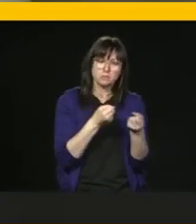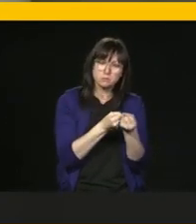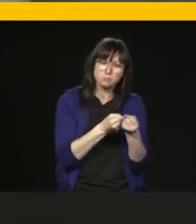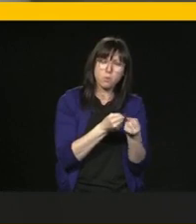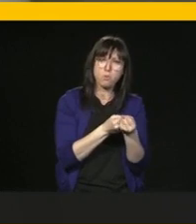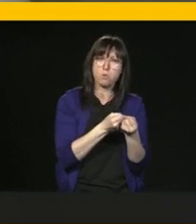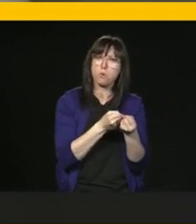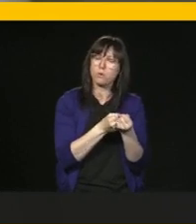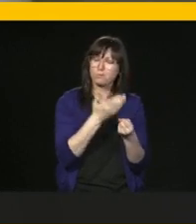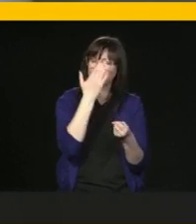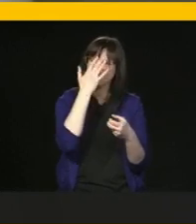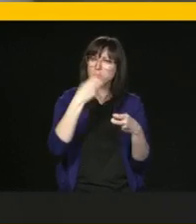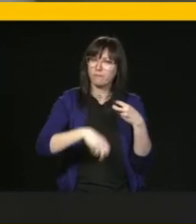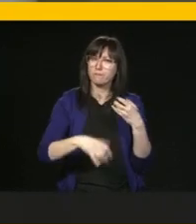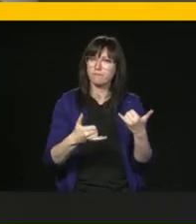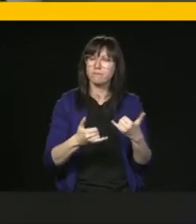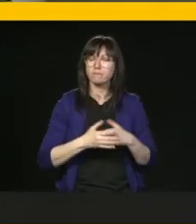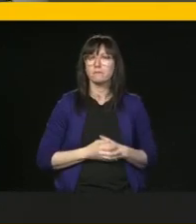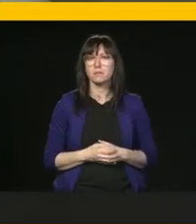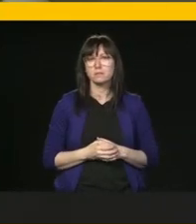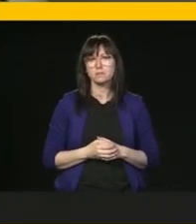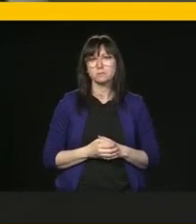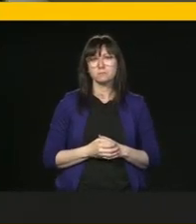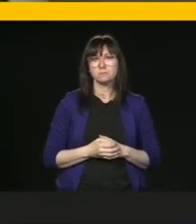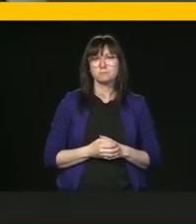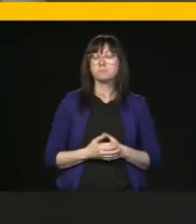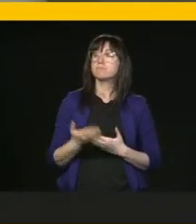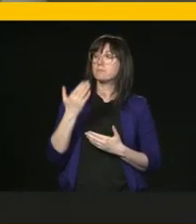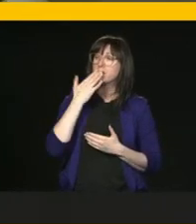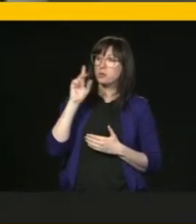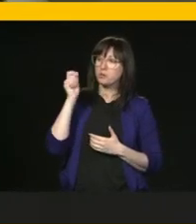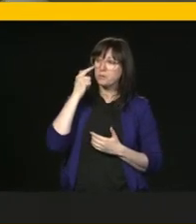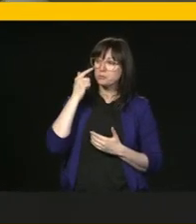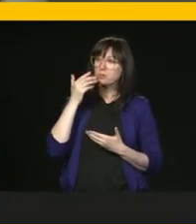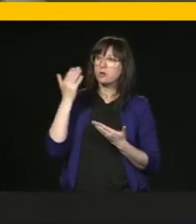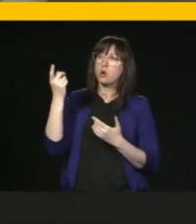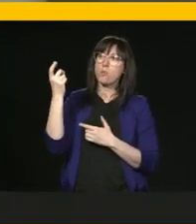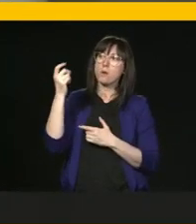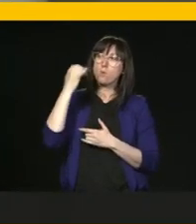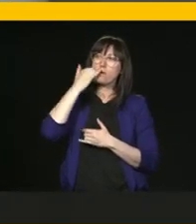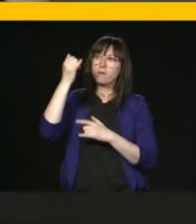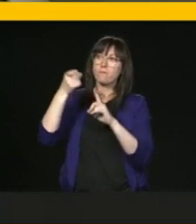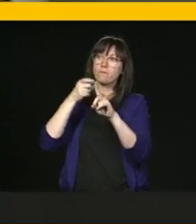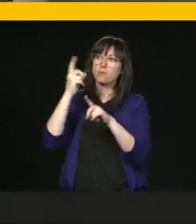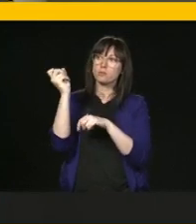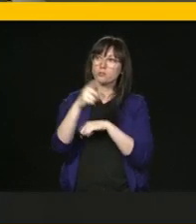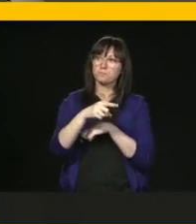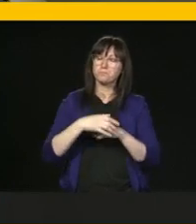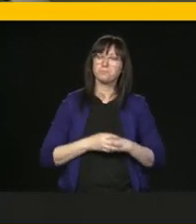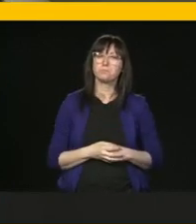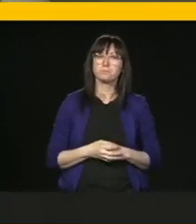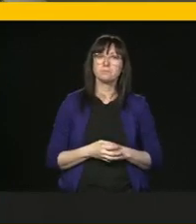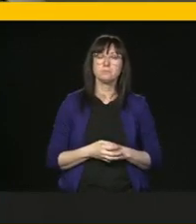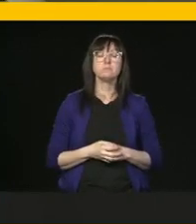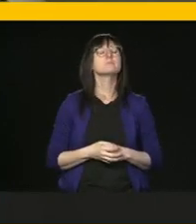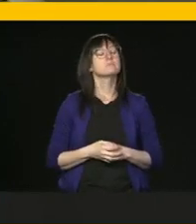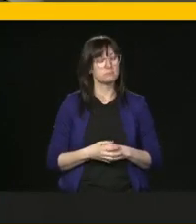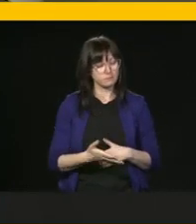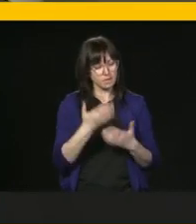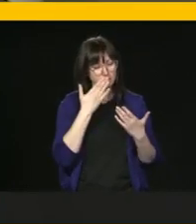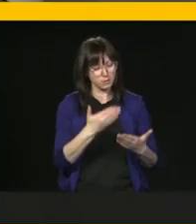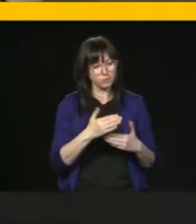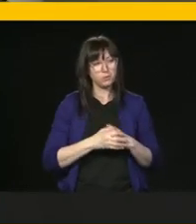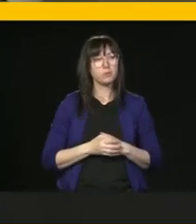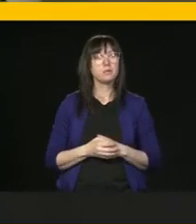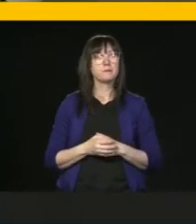Thank you, Minister. Operator, one last question on the phone. Thank you. Merci. We have a question